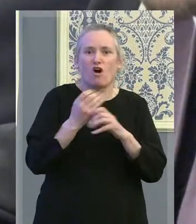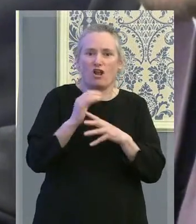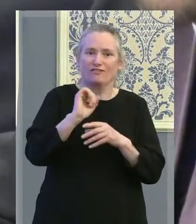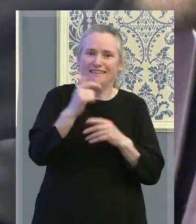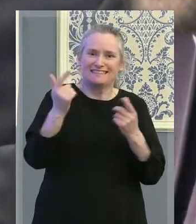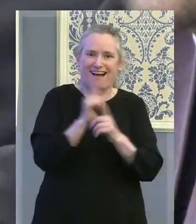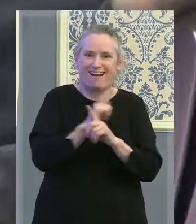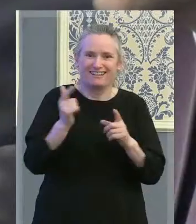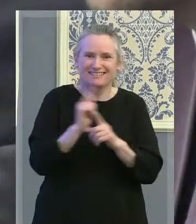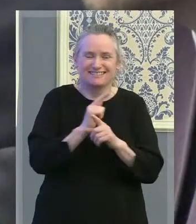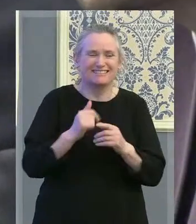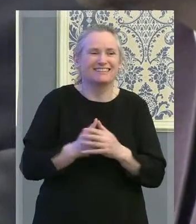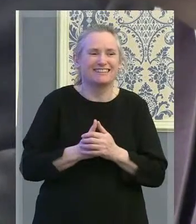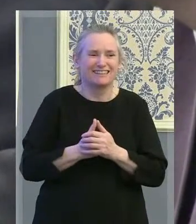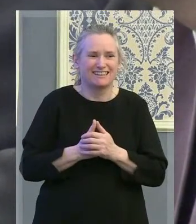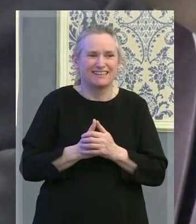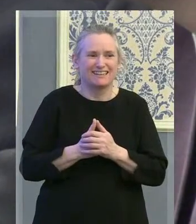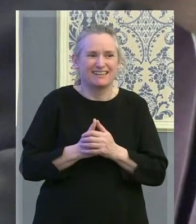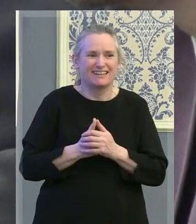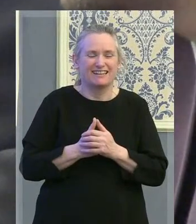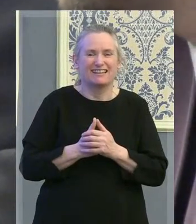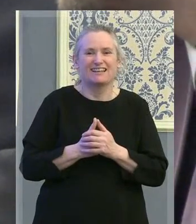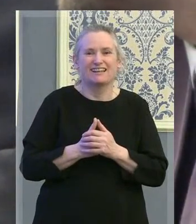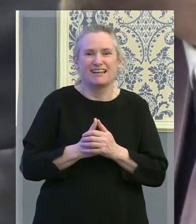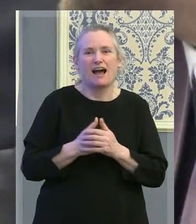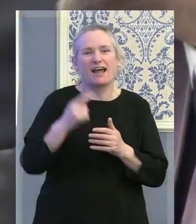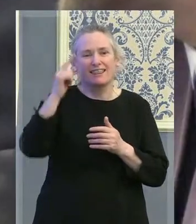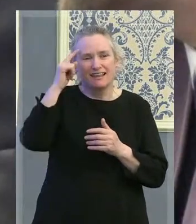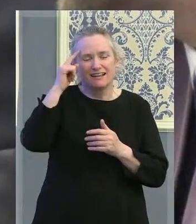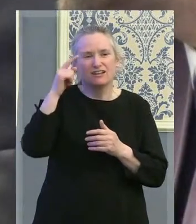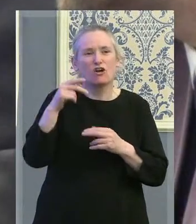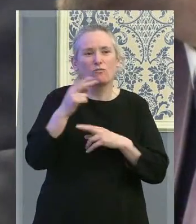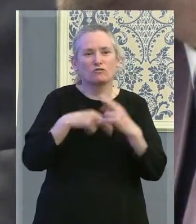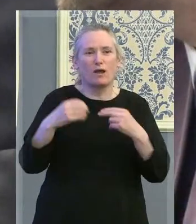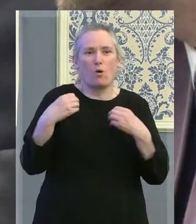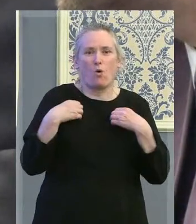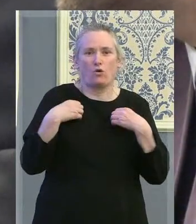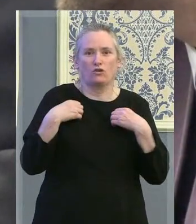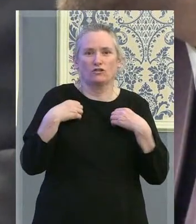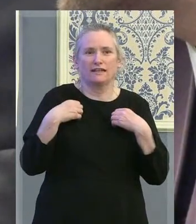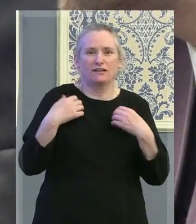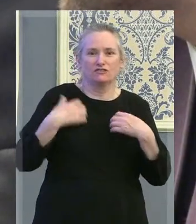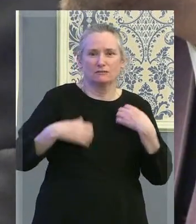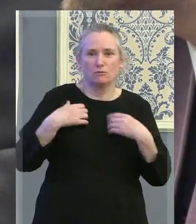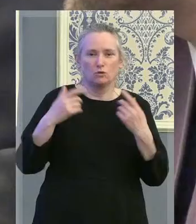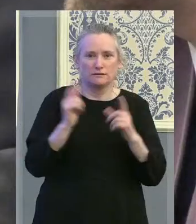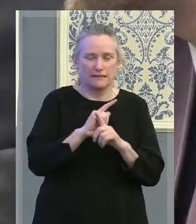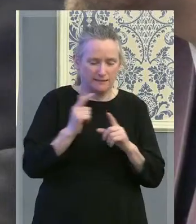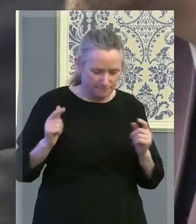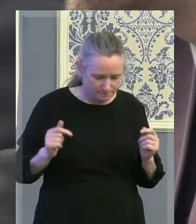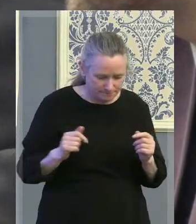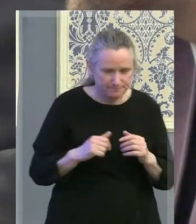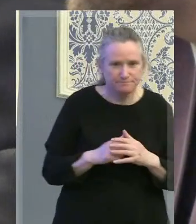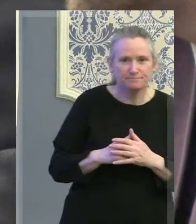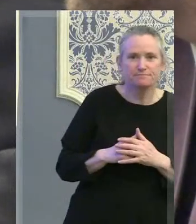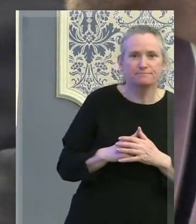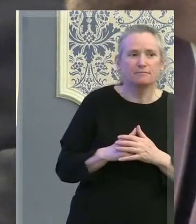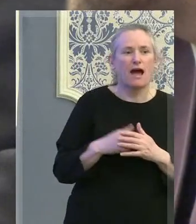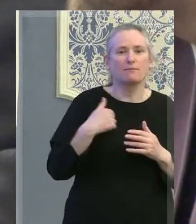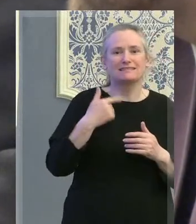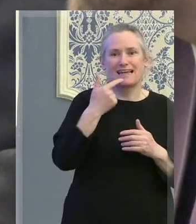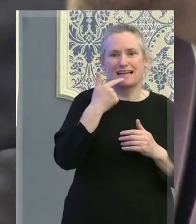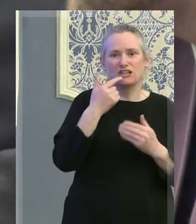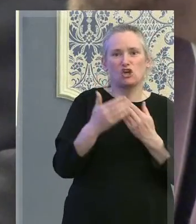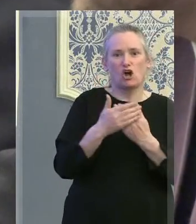songs. Reflecting on it, I think it comes from my own youth in Mount St. Avenue and being the second youngest